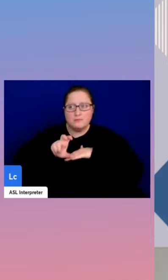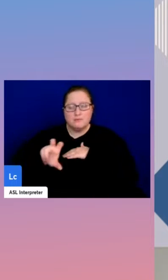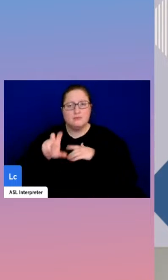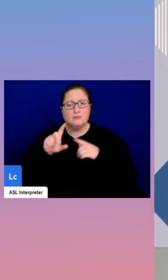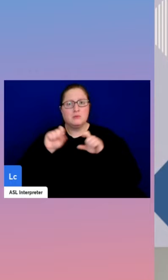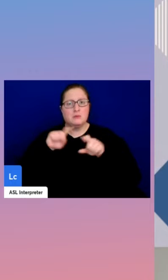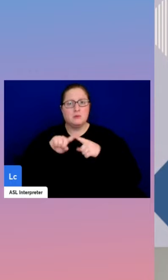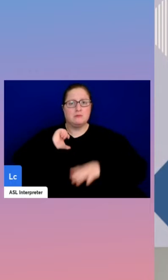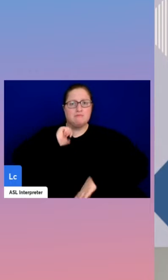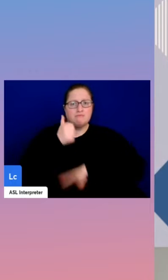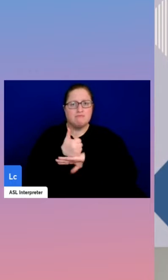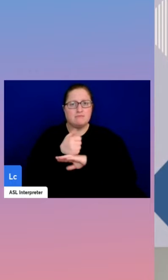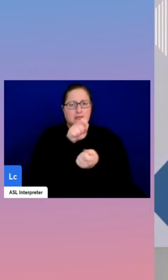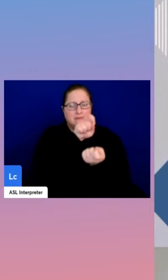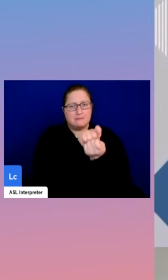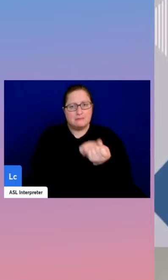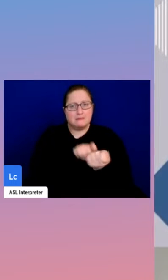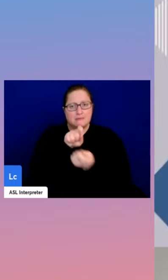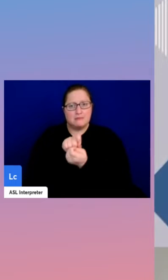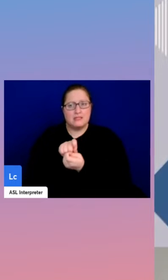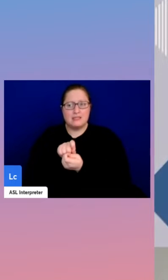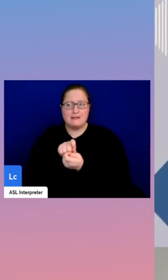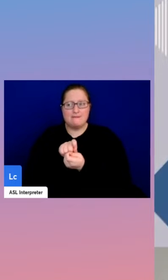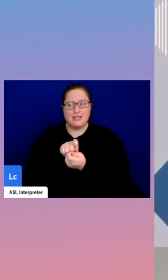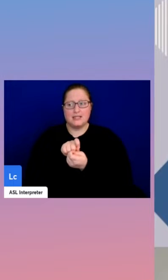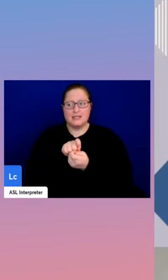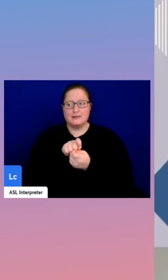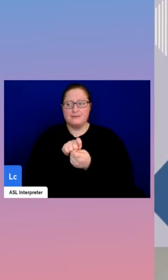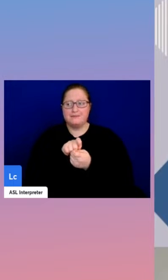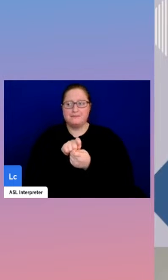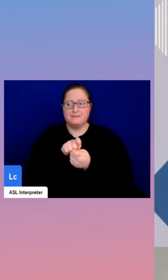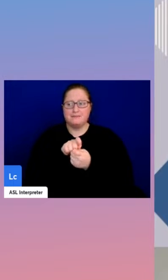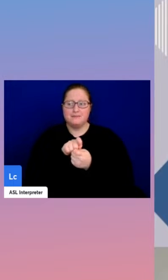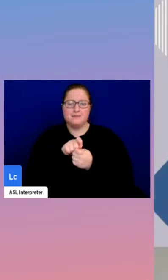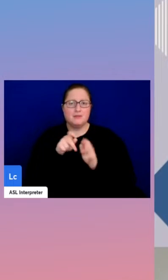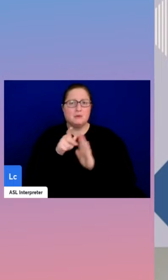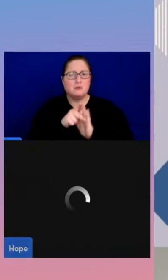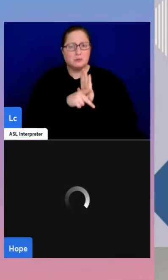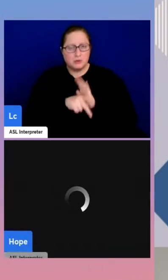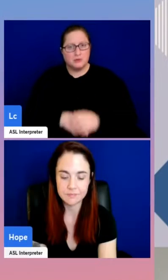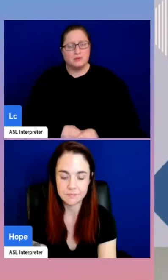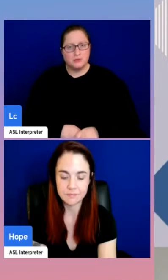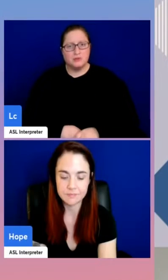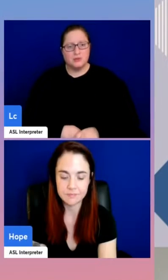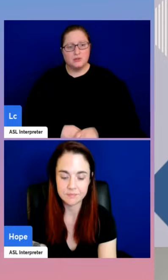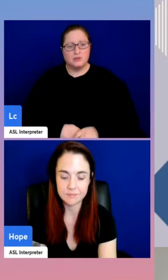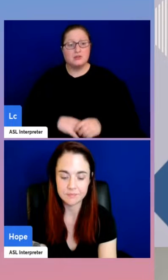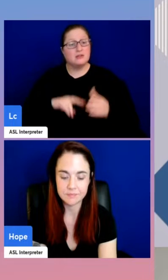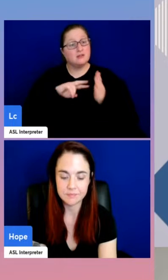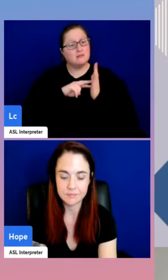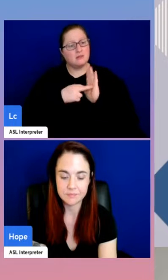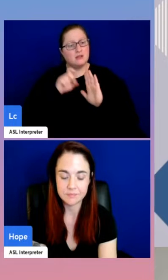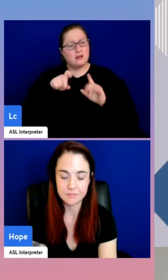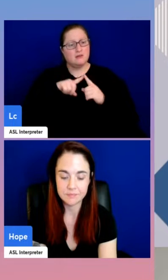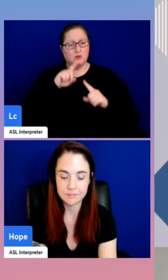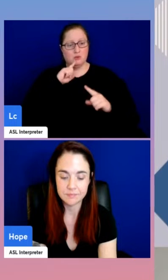those particular principles. And that itself needs to be taken into